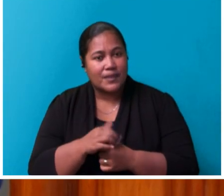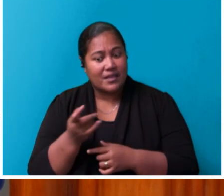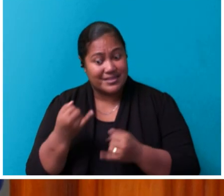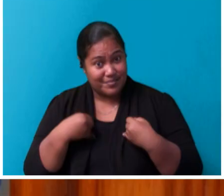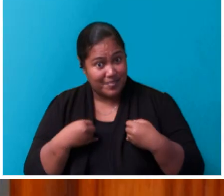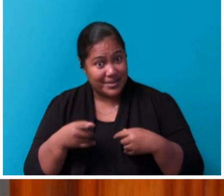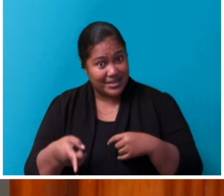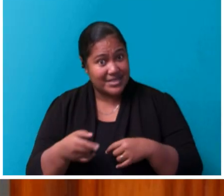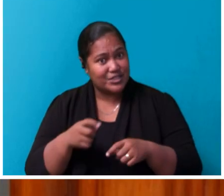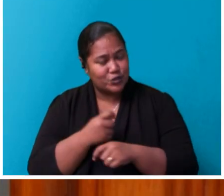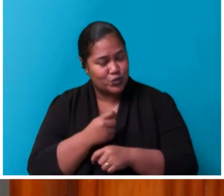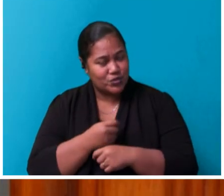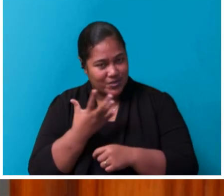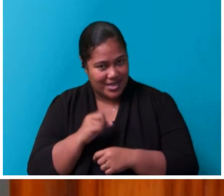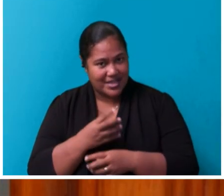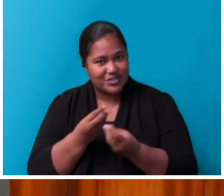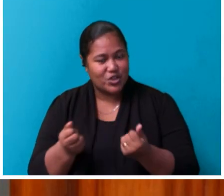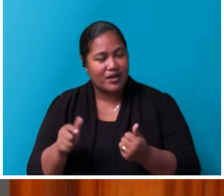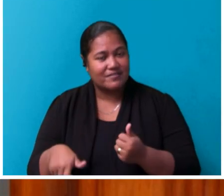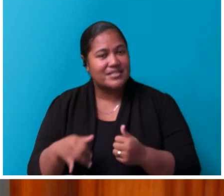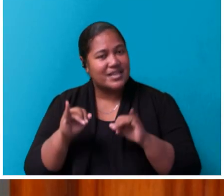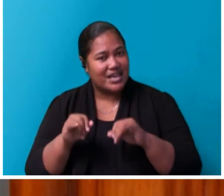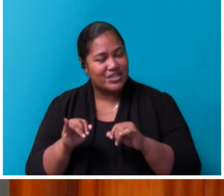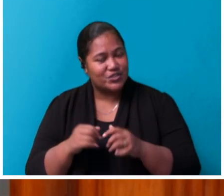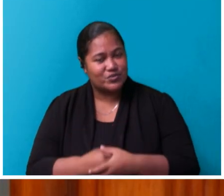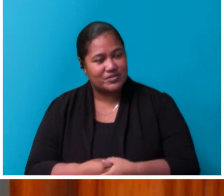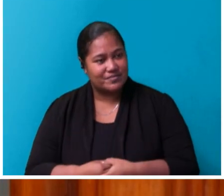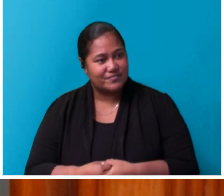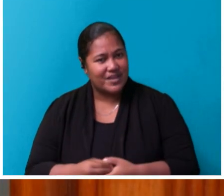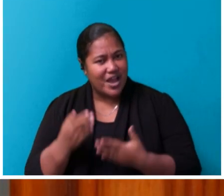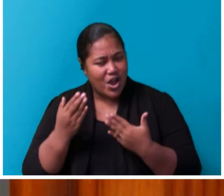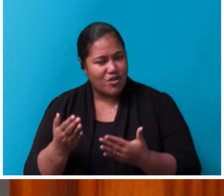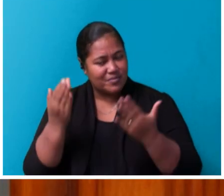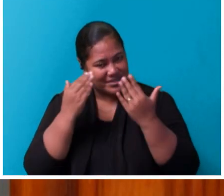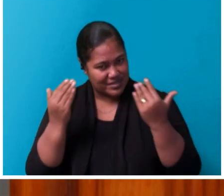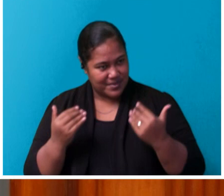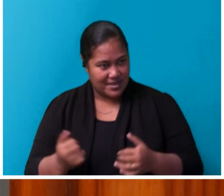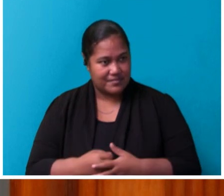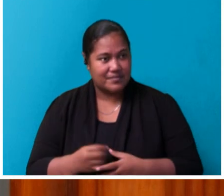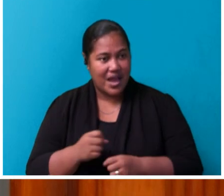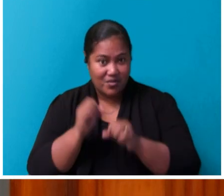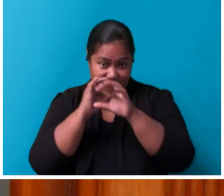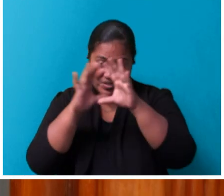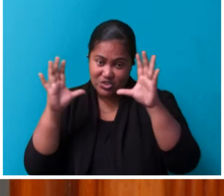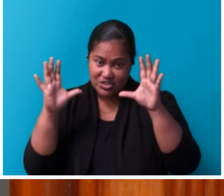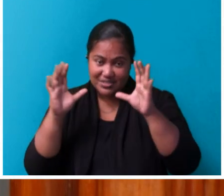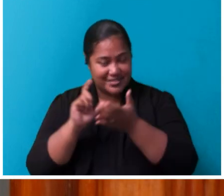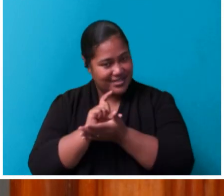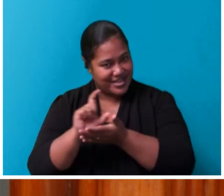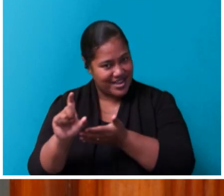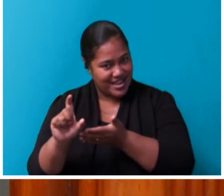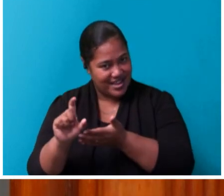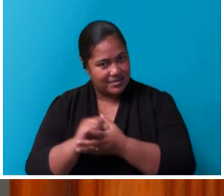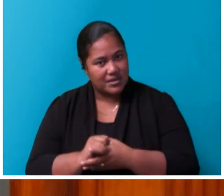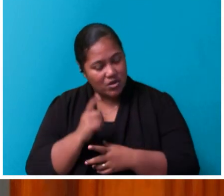to address these pressing issues head-on. Honorable Speaker, our vision is clear: to improve